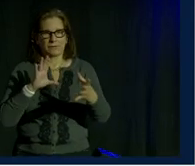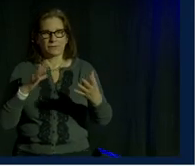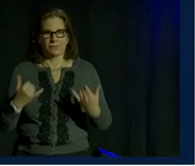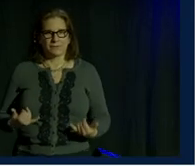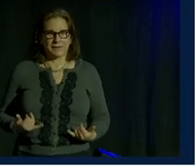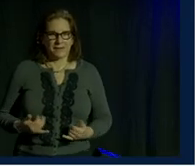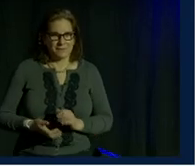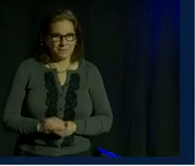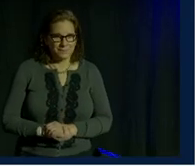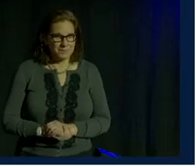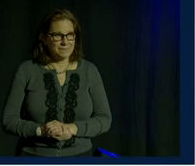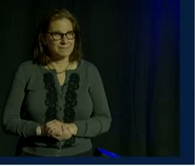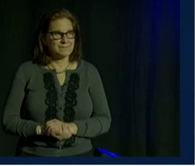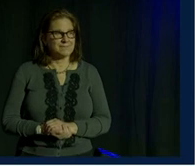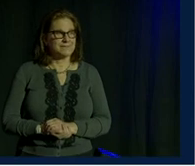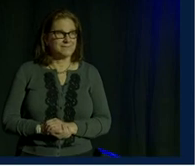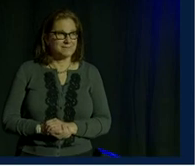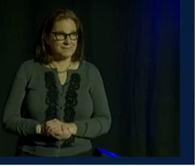being released today.